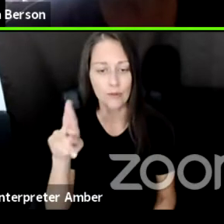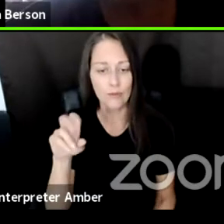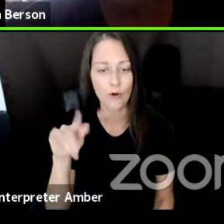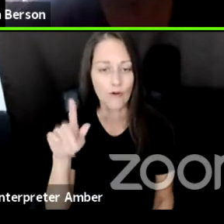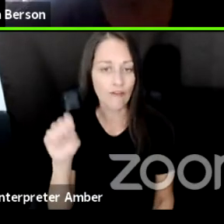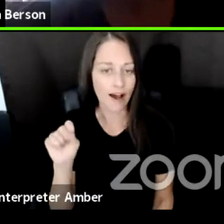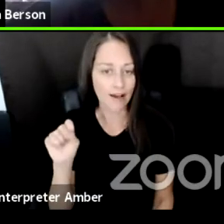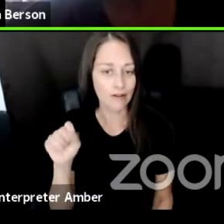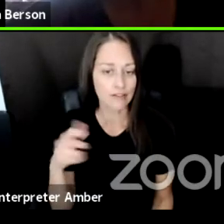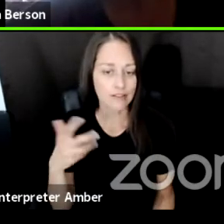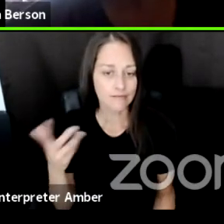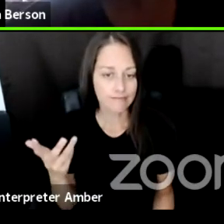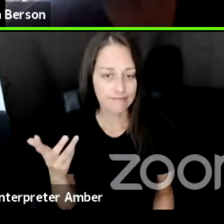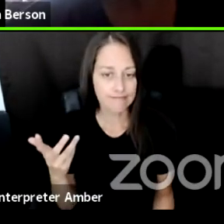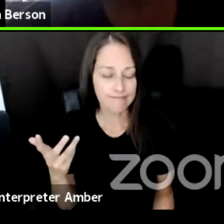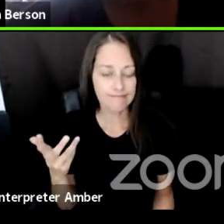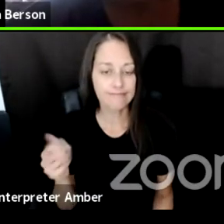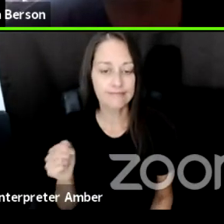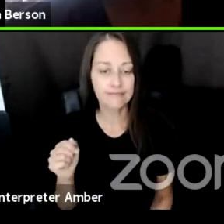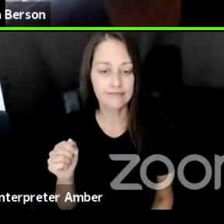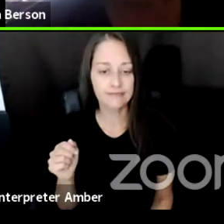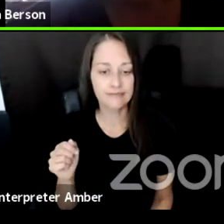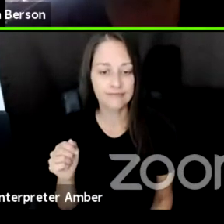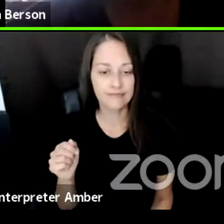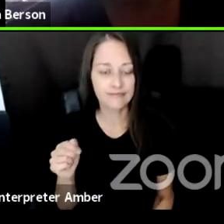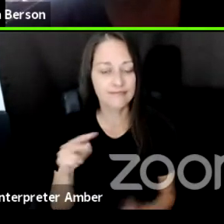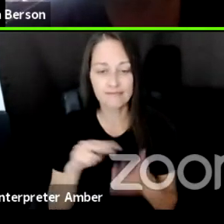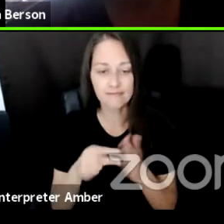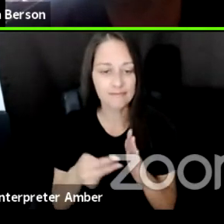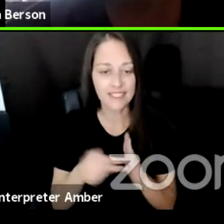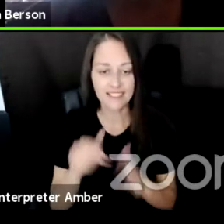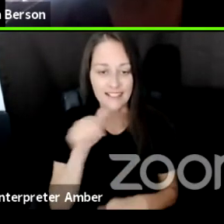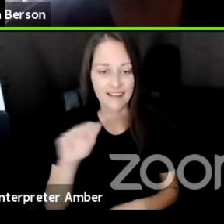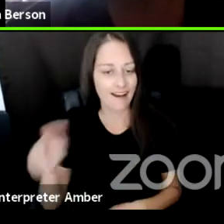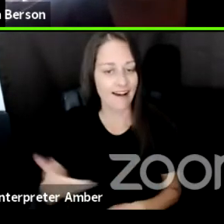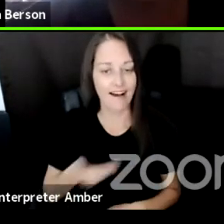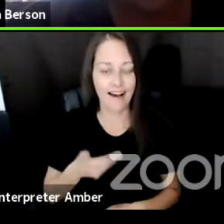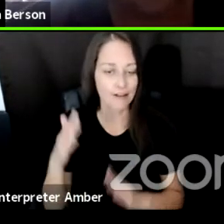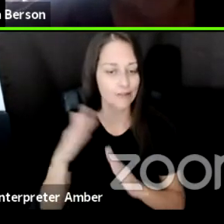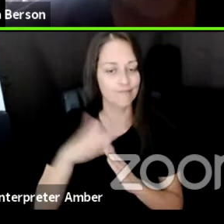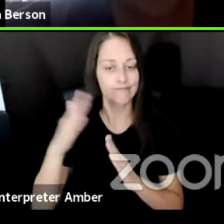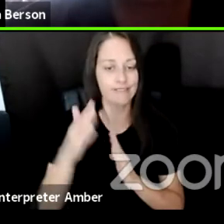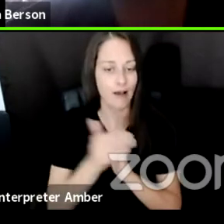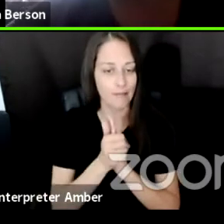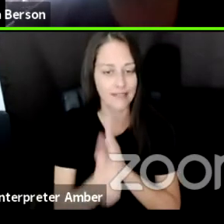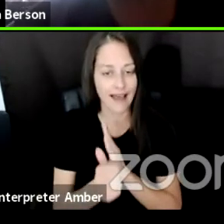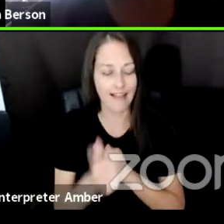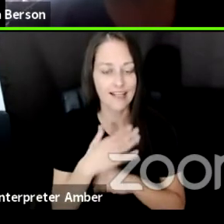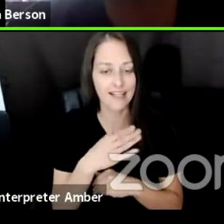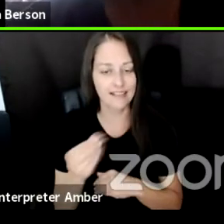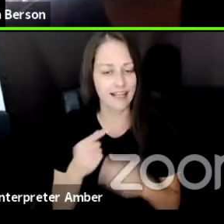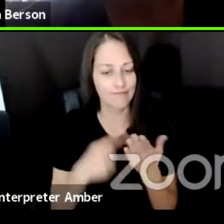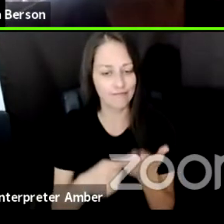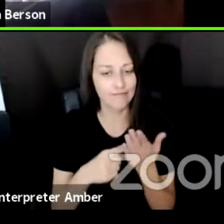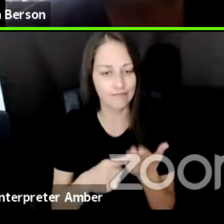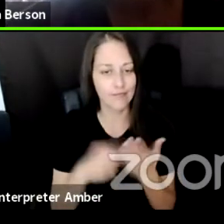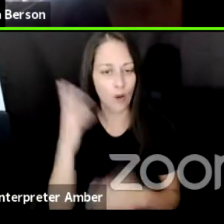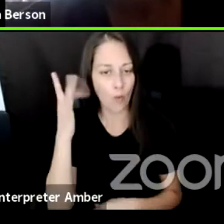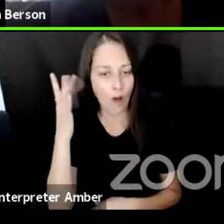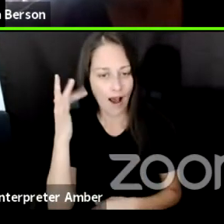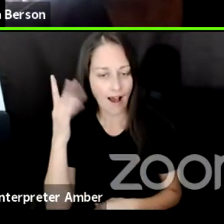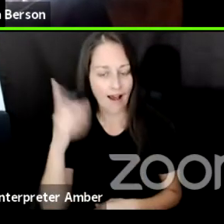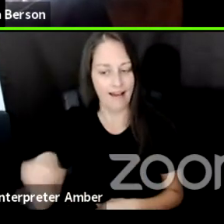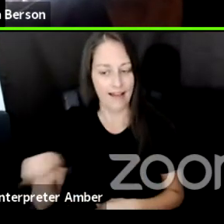don't look for those great talents and discuss why, you know, why these people are